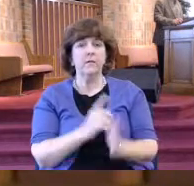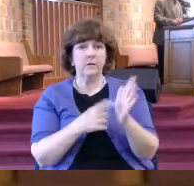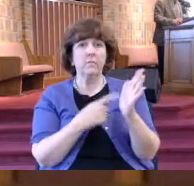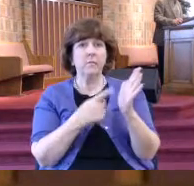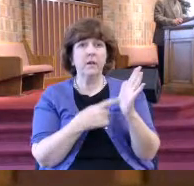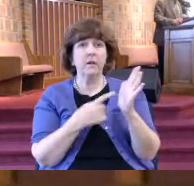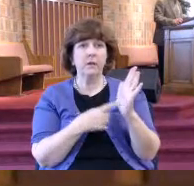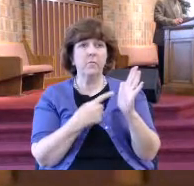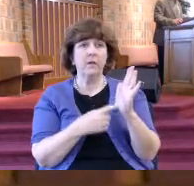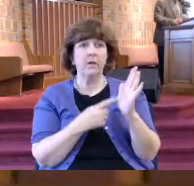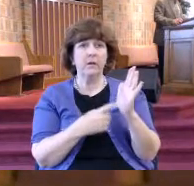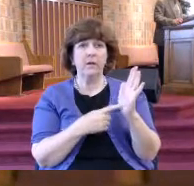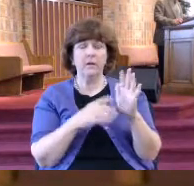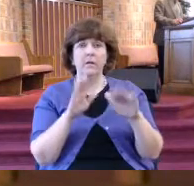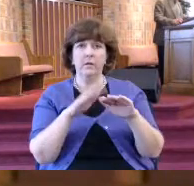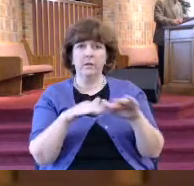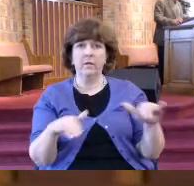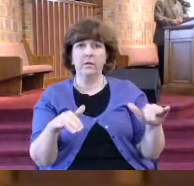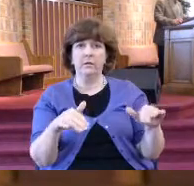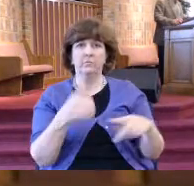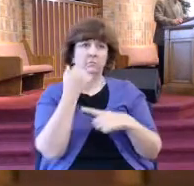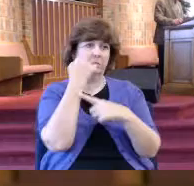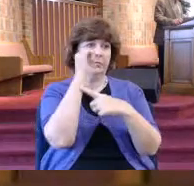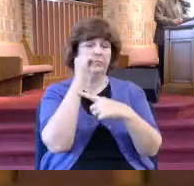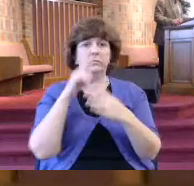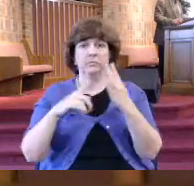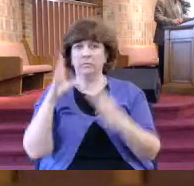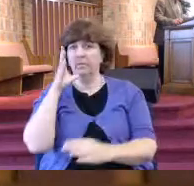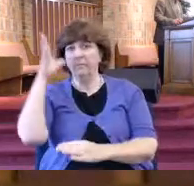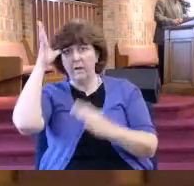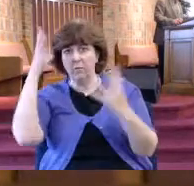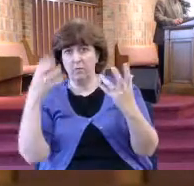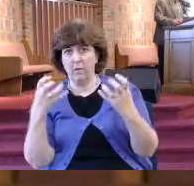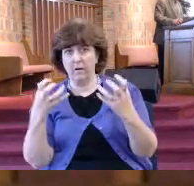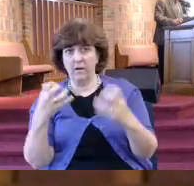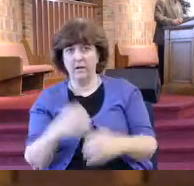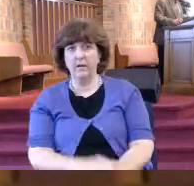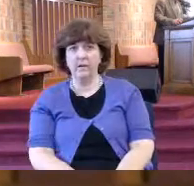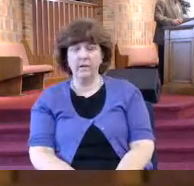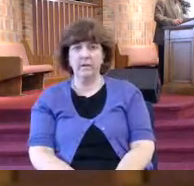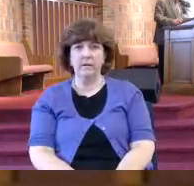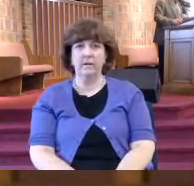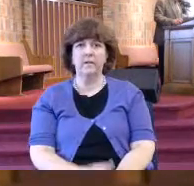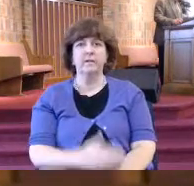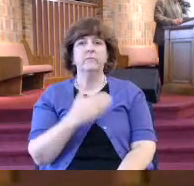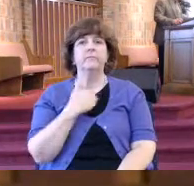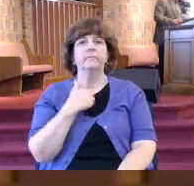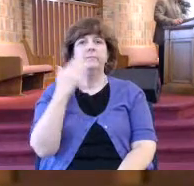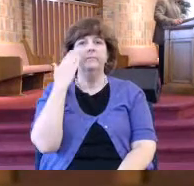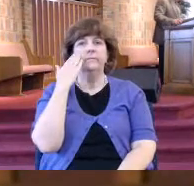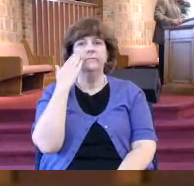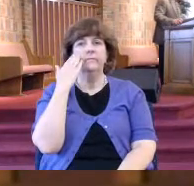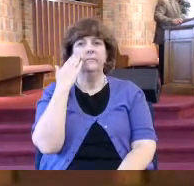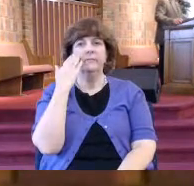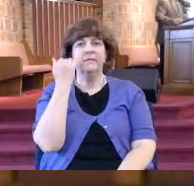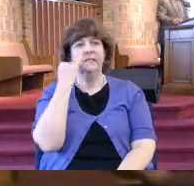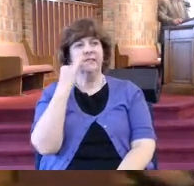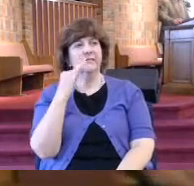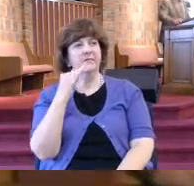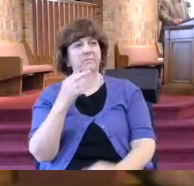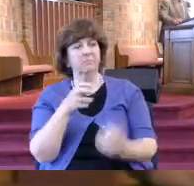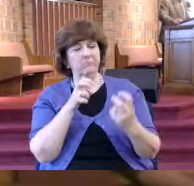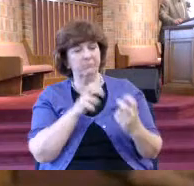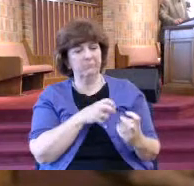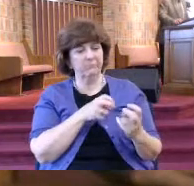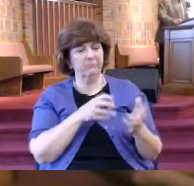children who rebel against their parents. I know that many of you, if we were to sit and talk